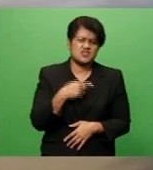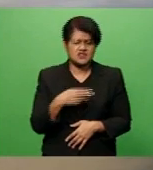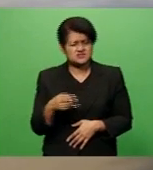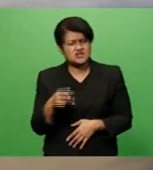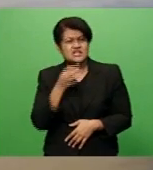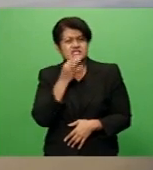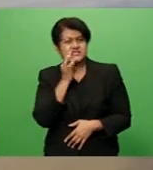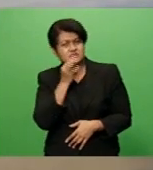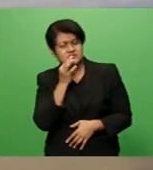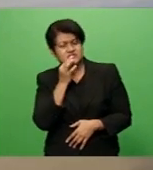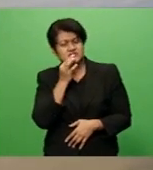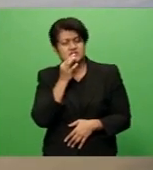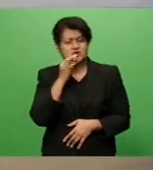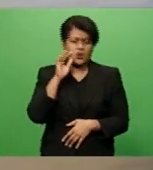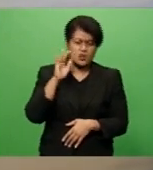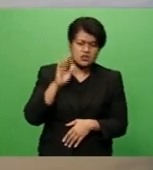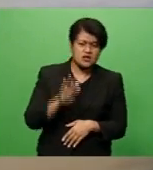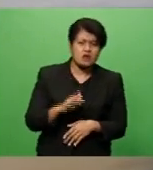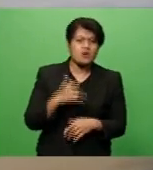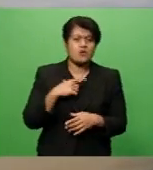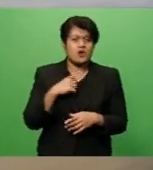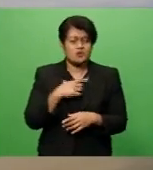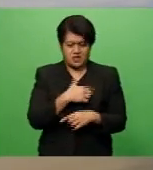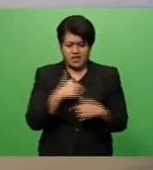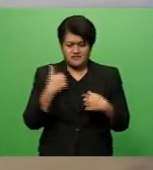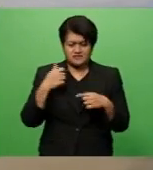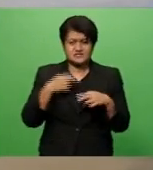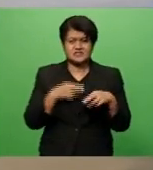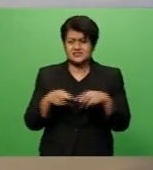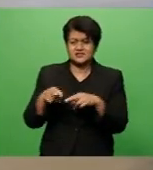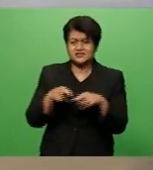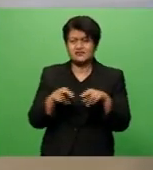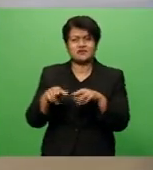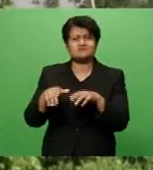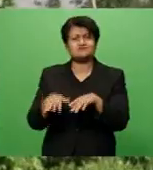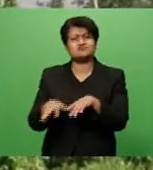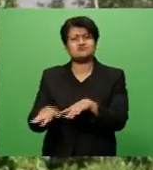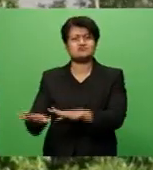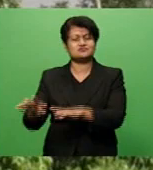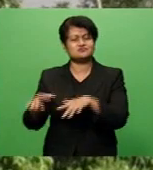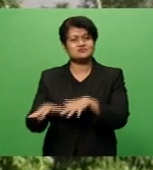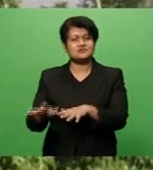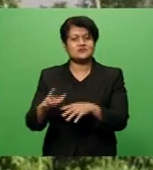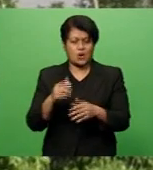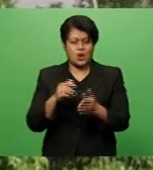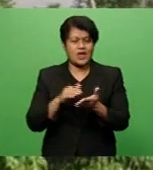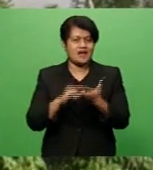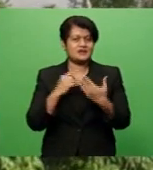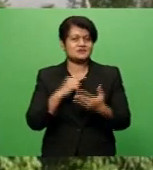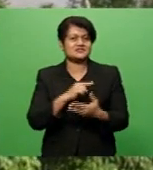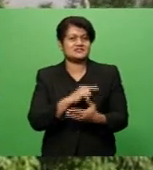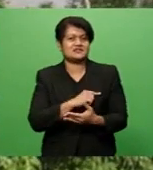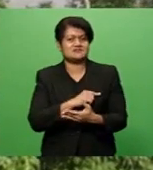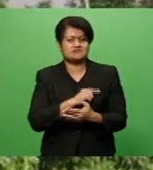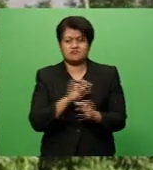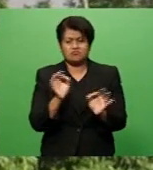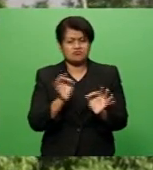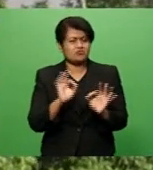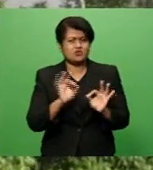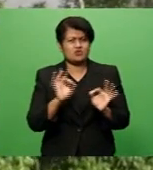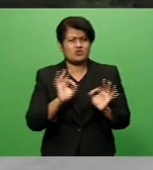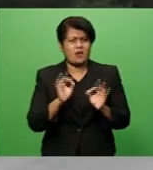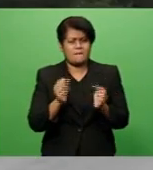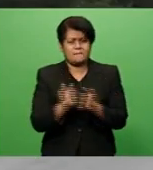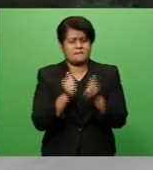there and it goes down because we have a dredging in Sigatoka River. So that helps us a lot. While there wasn't any significant damage in